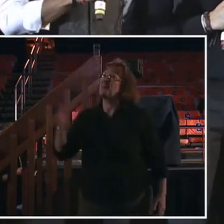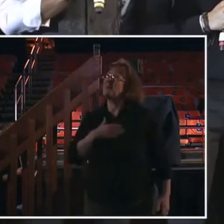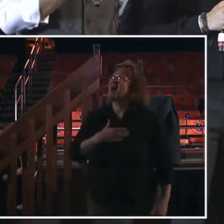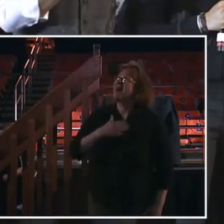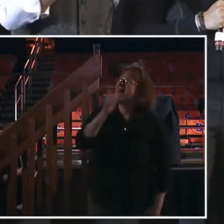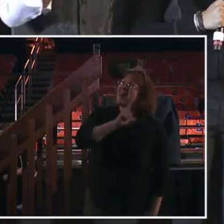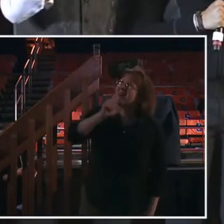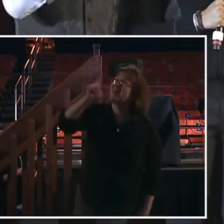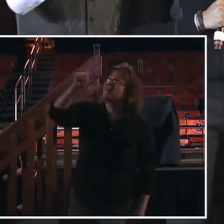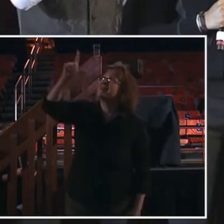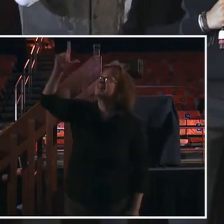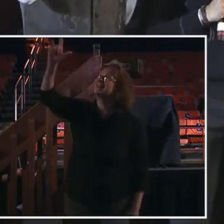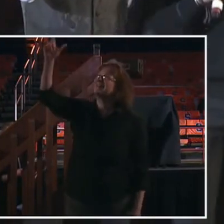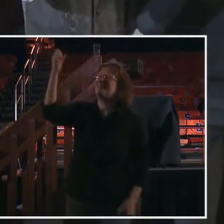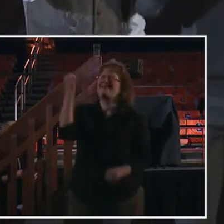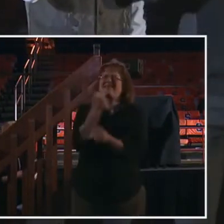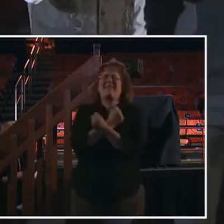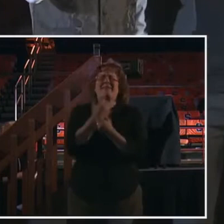My Lord loves me.